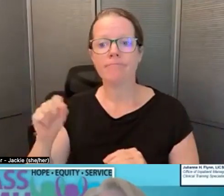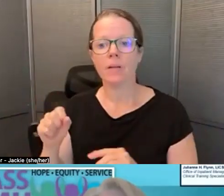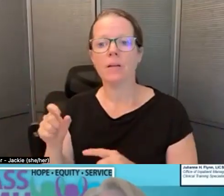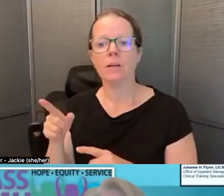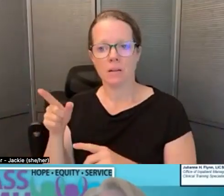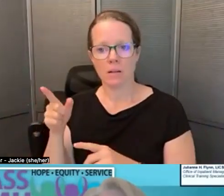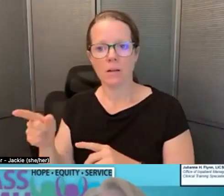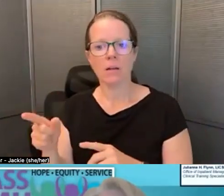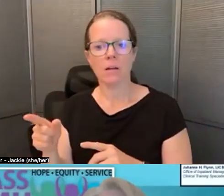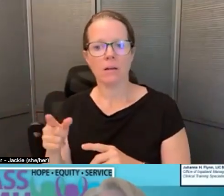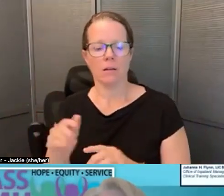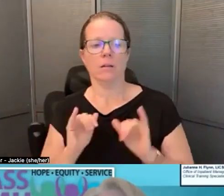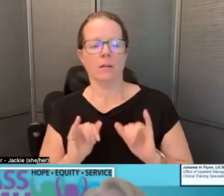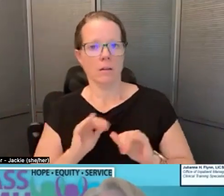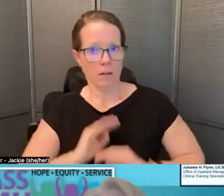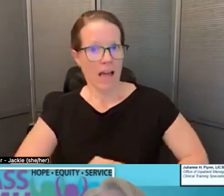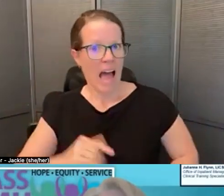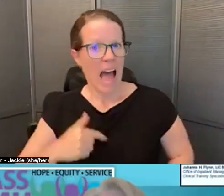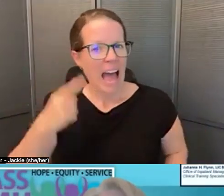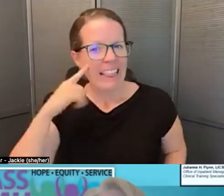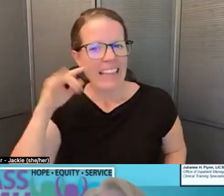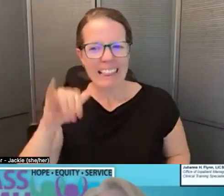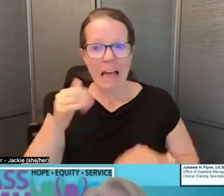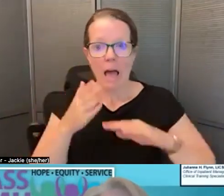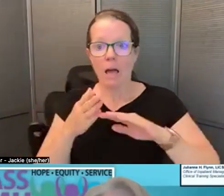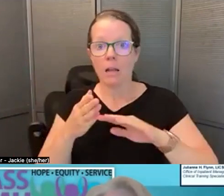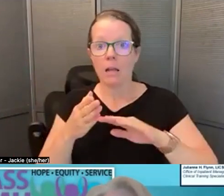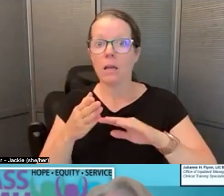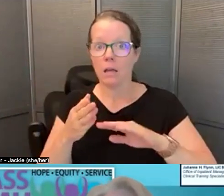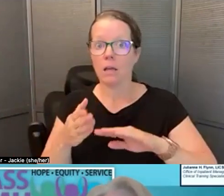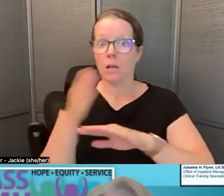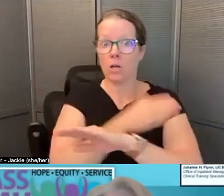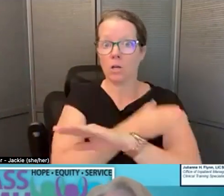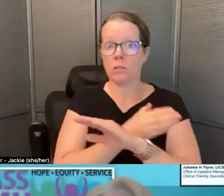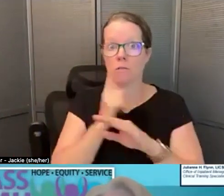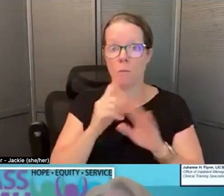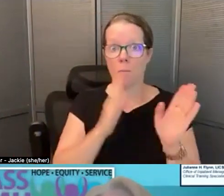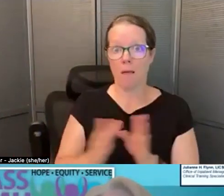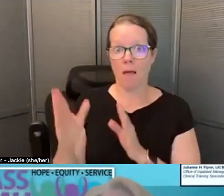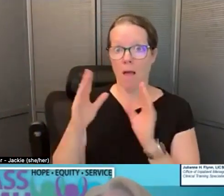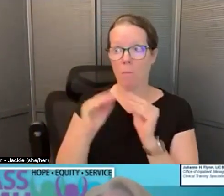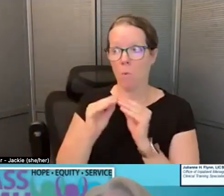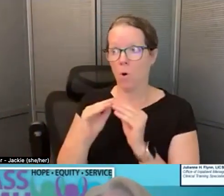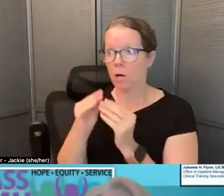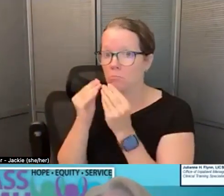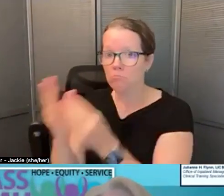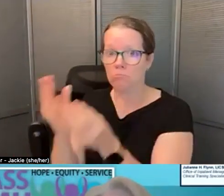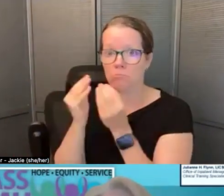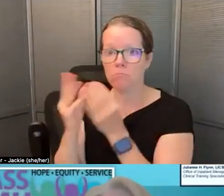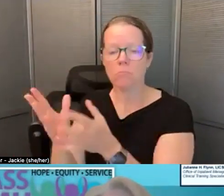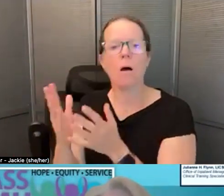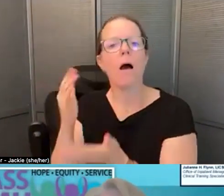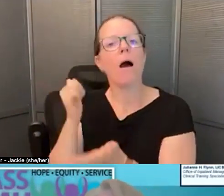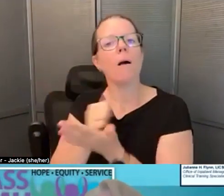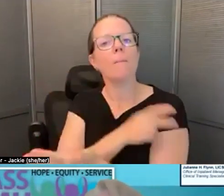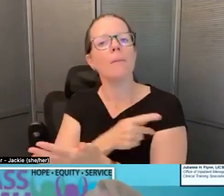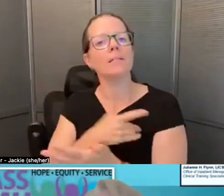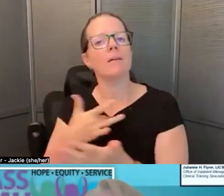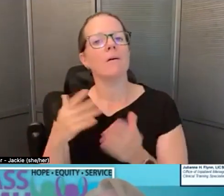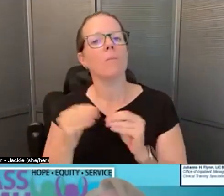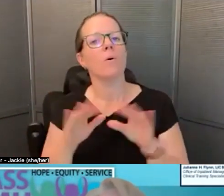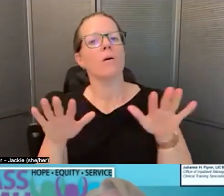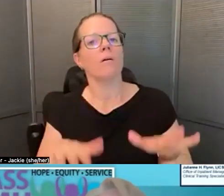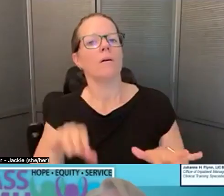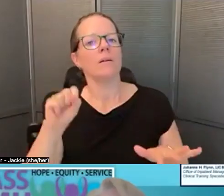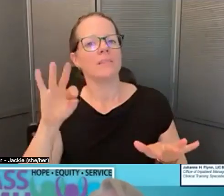think that increase in engagement really made the patient feel safer in an environment that can be very